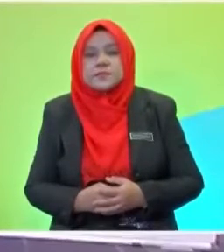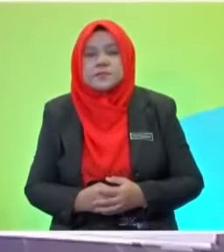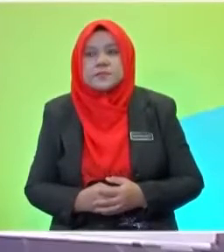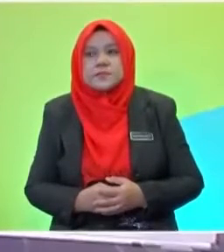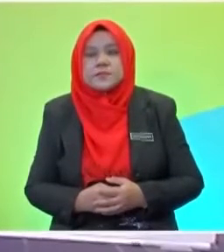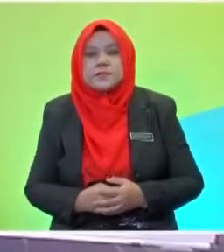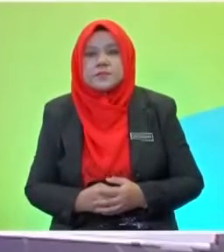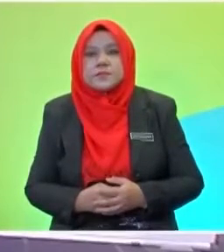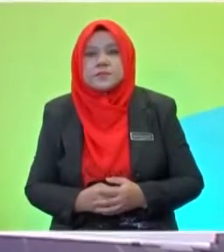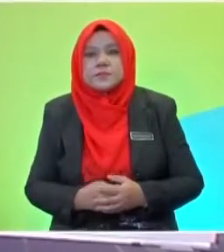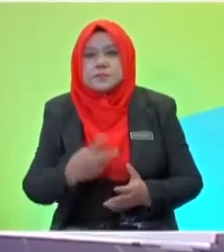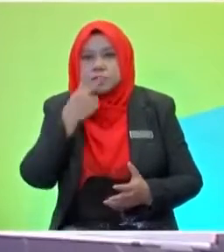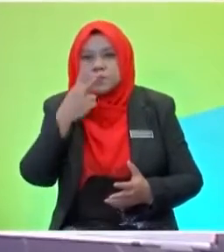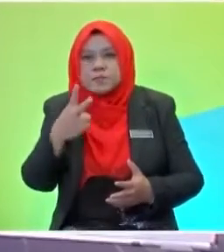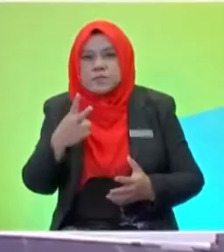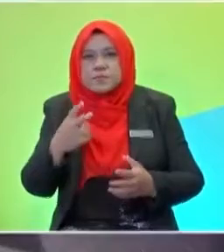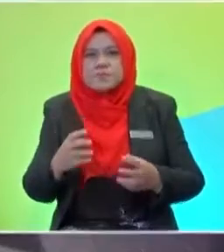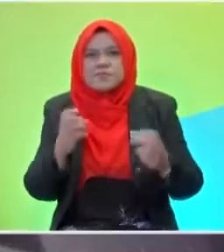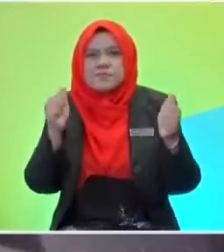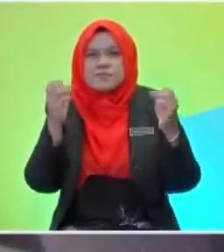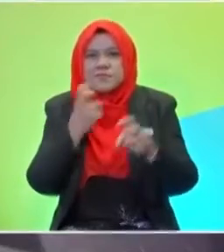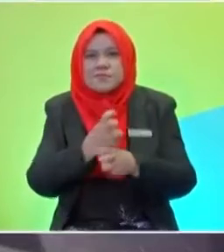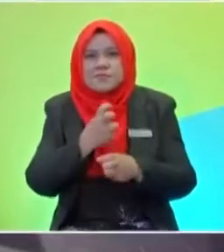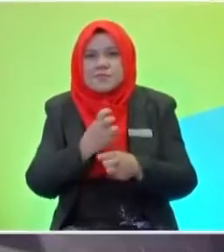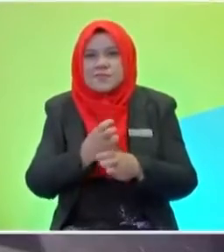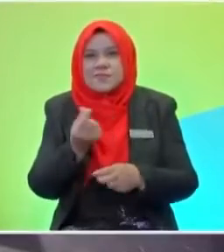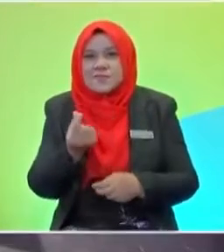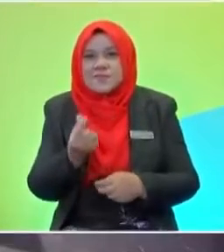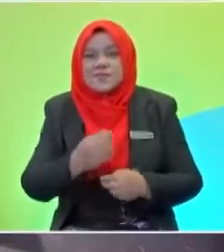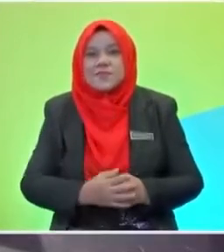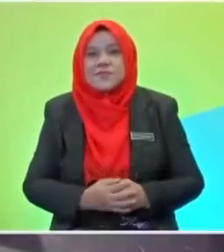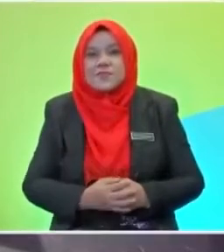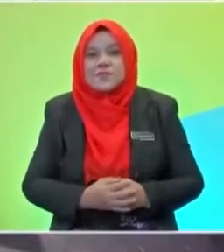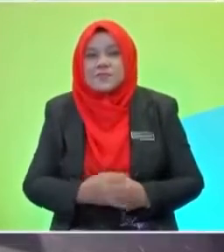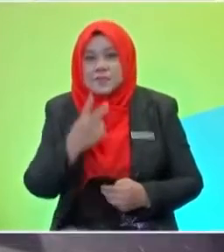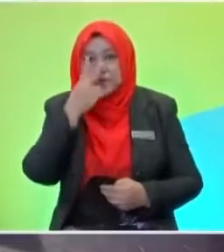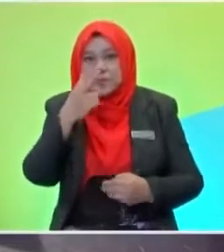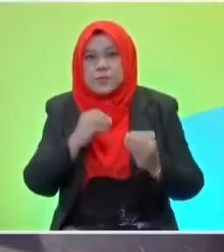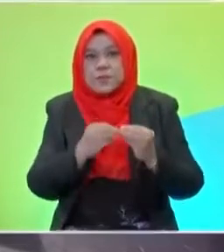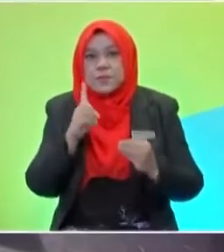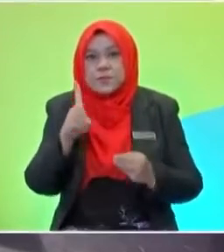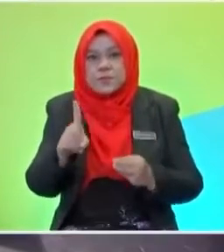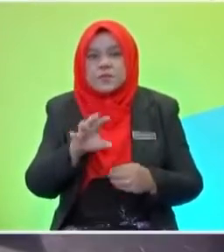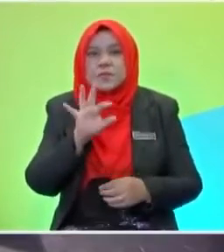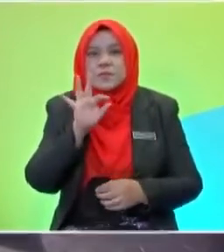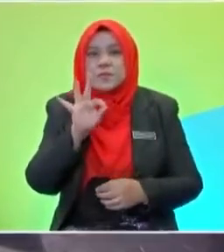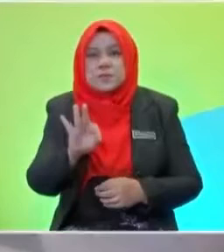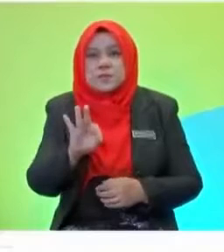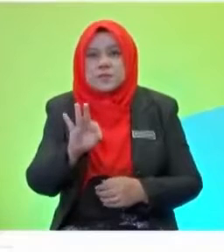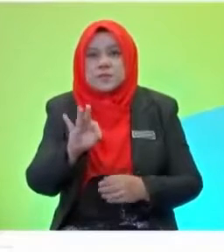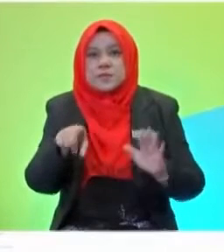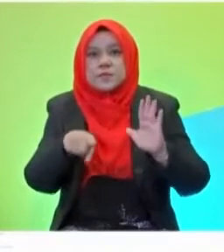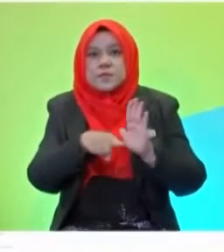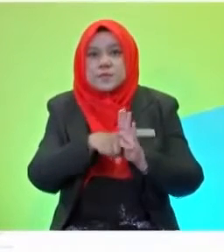Whoosh. This looks a bit challenging, but I'm sure Mr. Ragu can help us. Okay, let's look at the first question. 9 minus